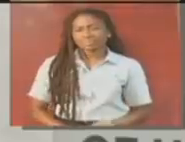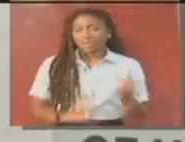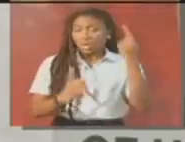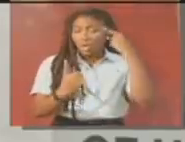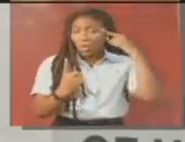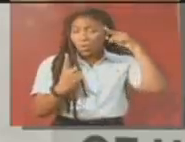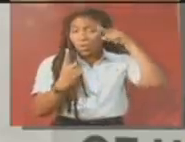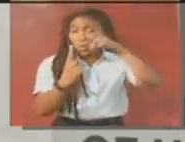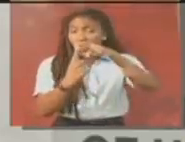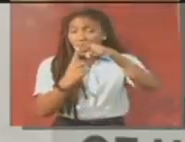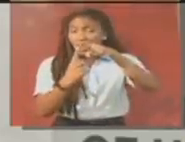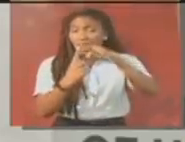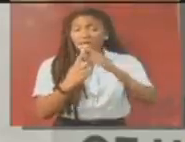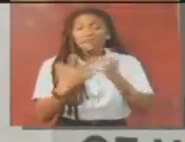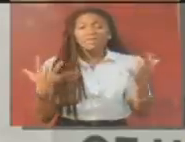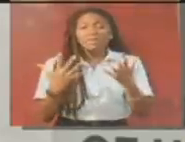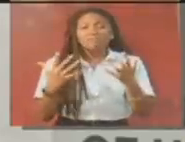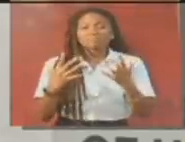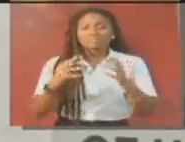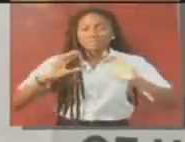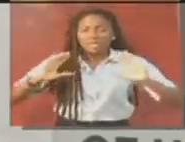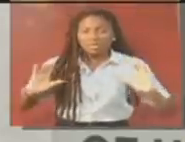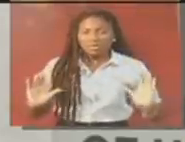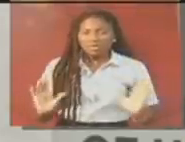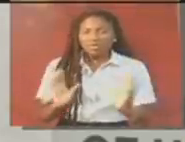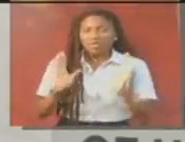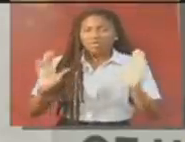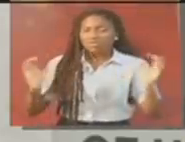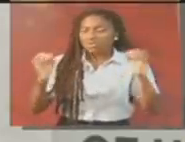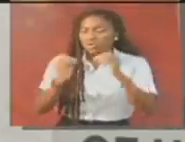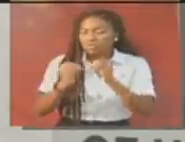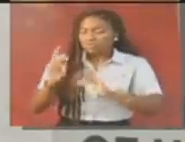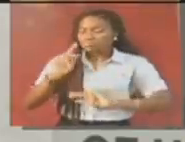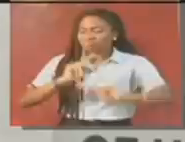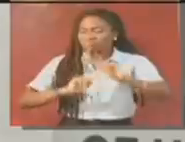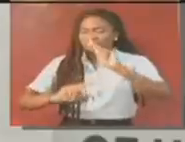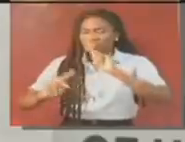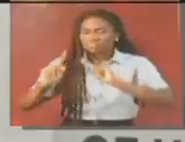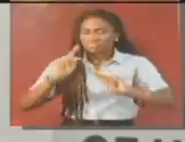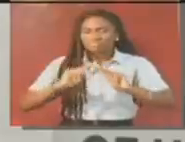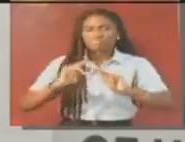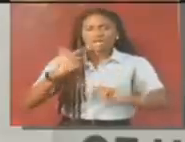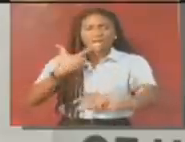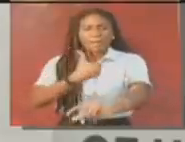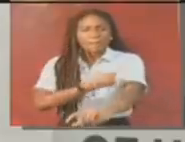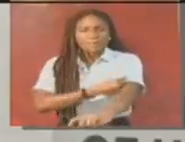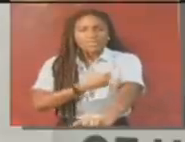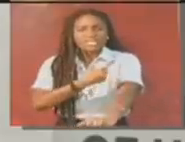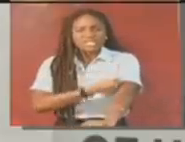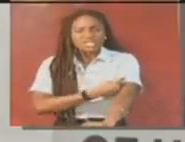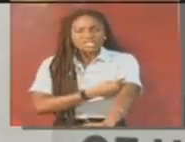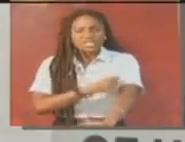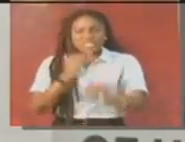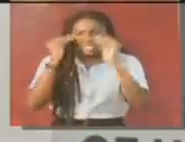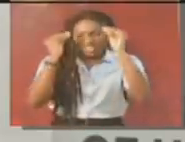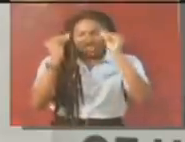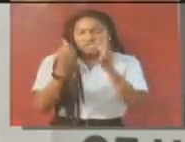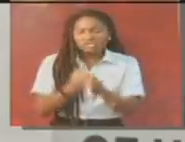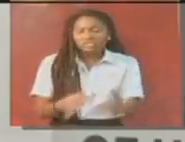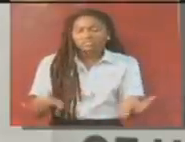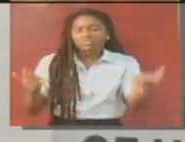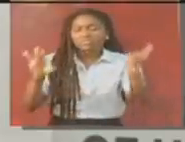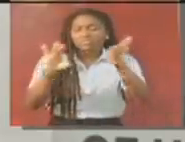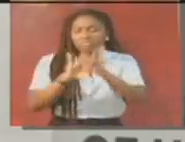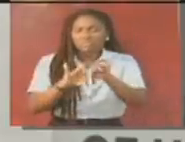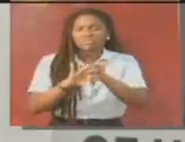the campaign is to urge greater engagement around immunization globally and the importance of vaccination in improving